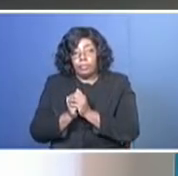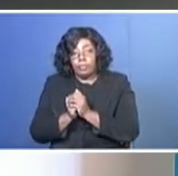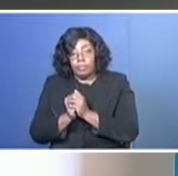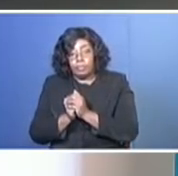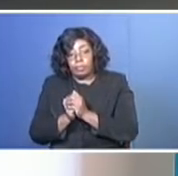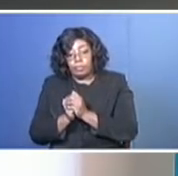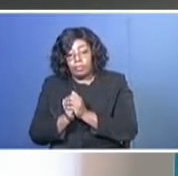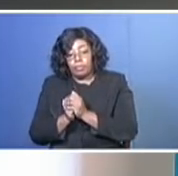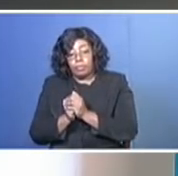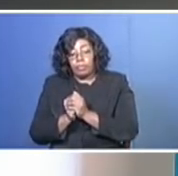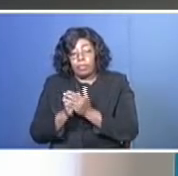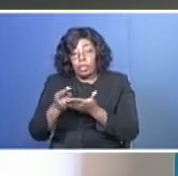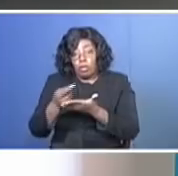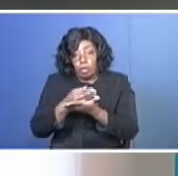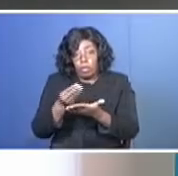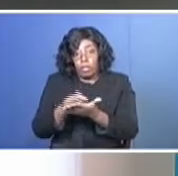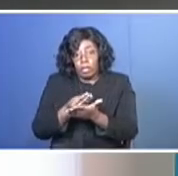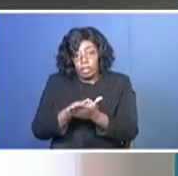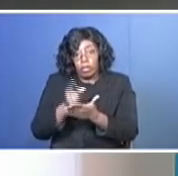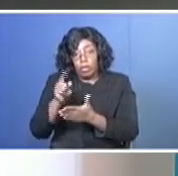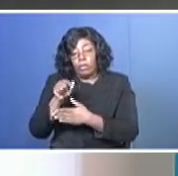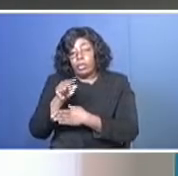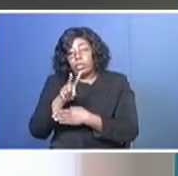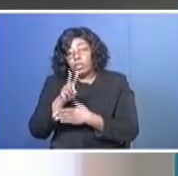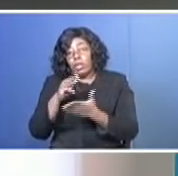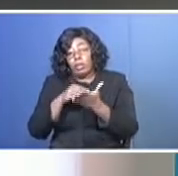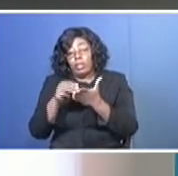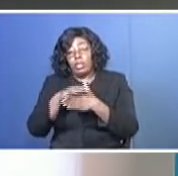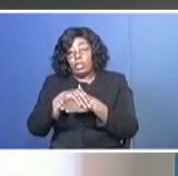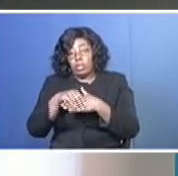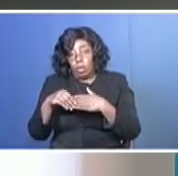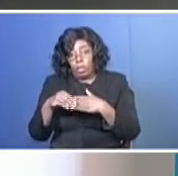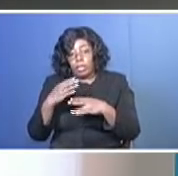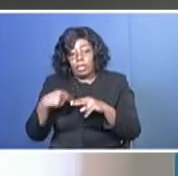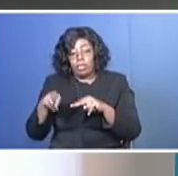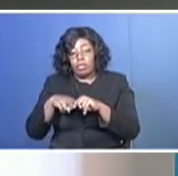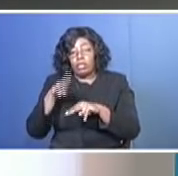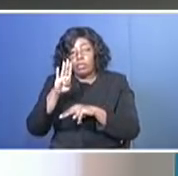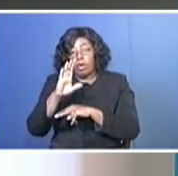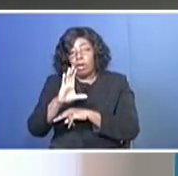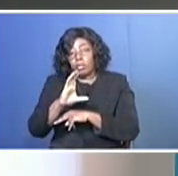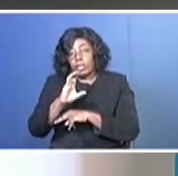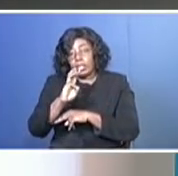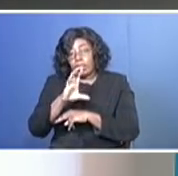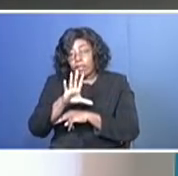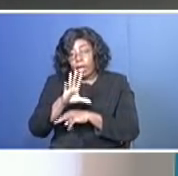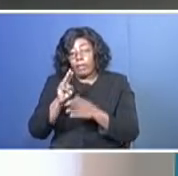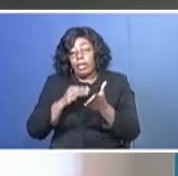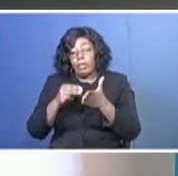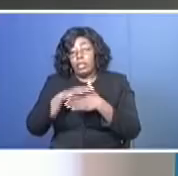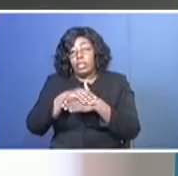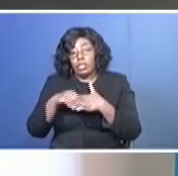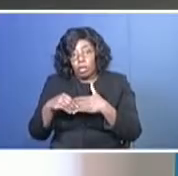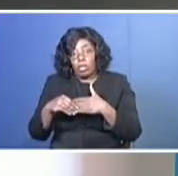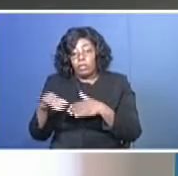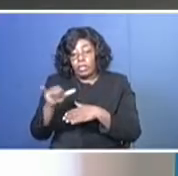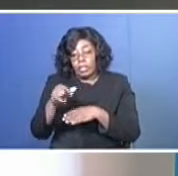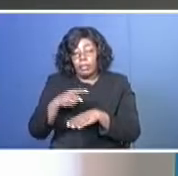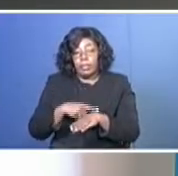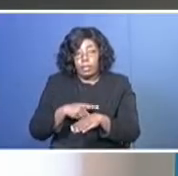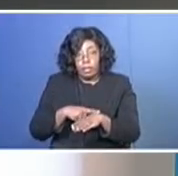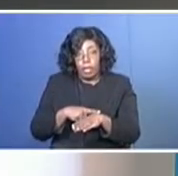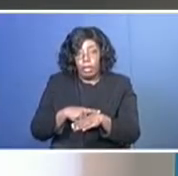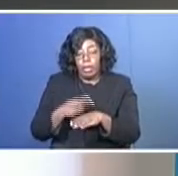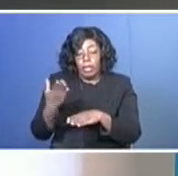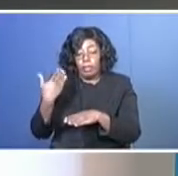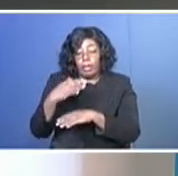Revenue collections totaled $1.137 billion, an increase of $465 million over the same period in